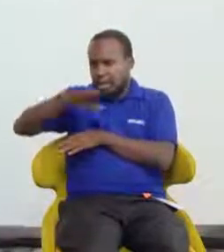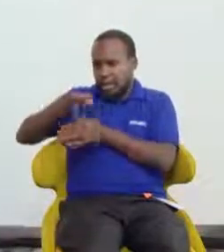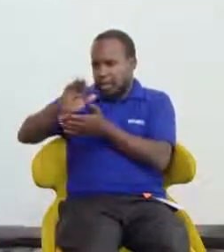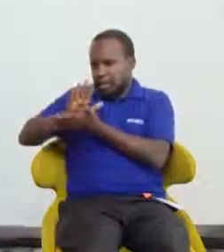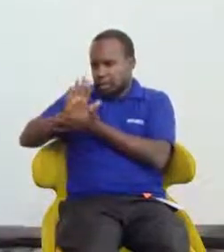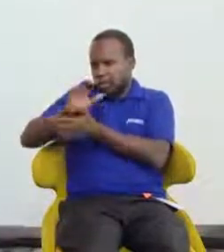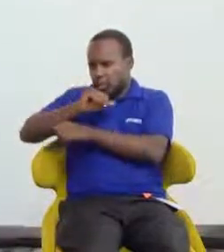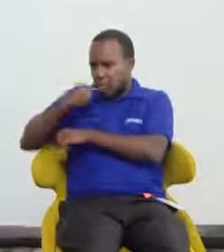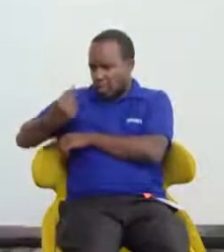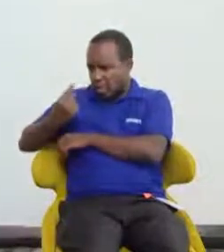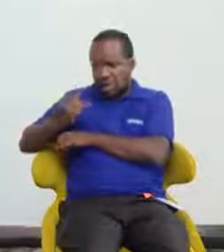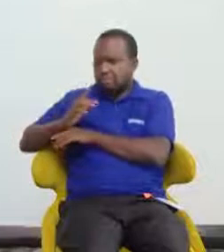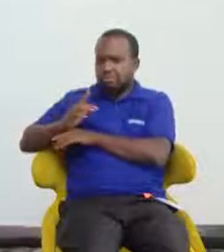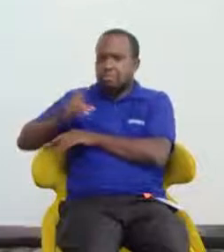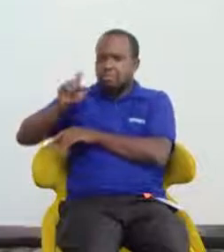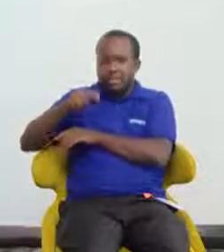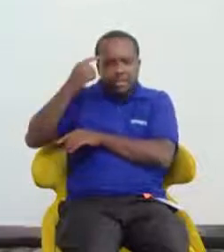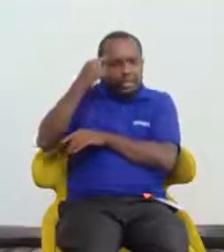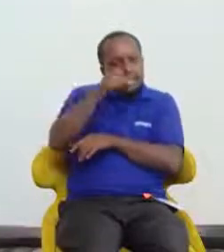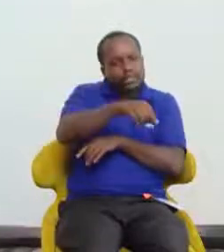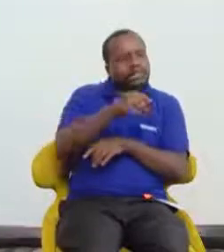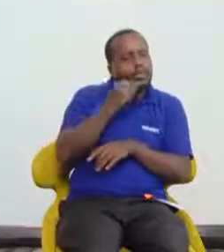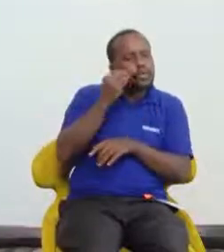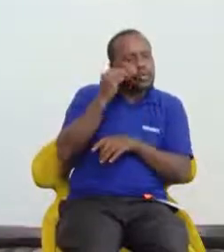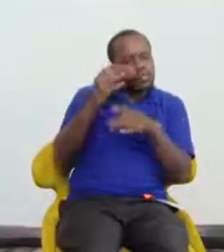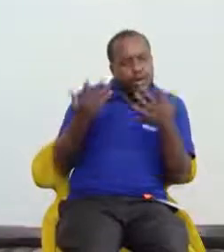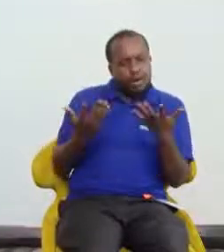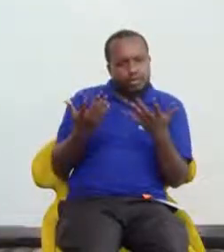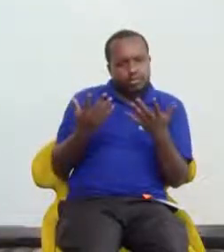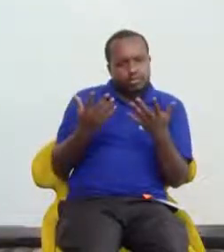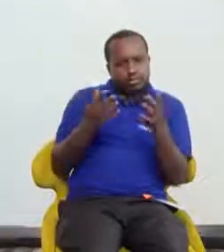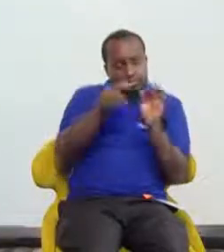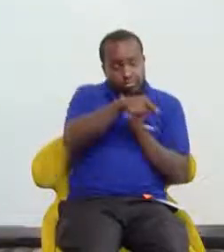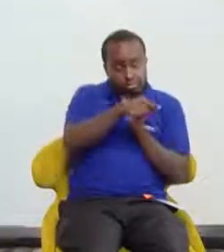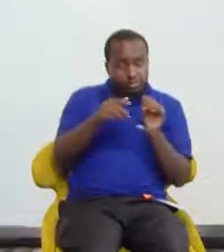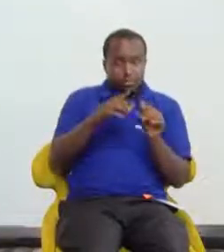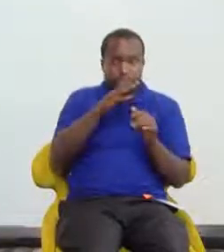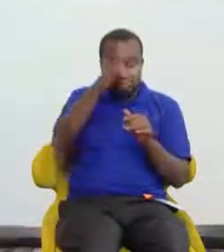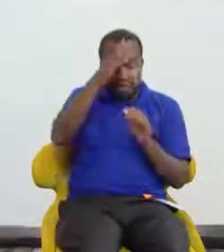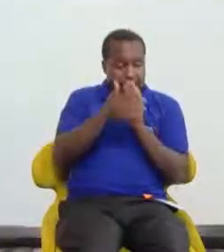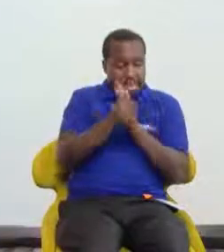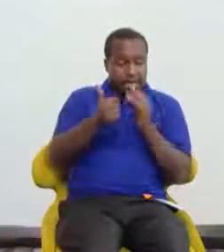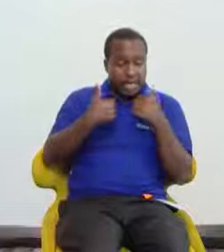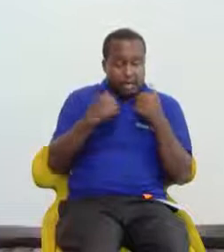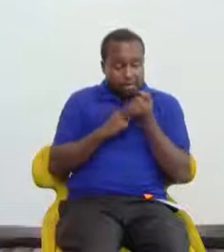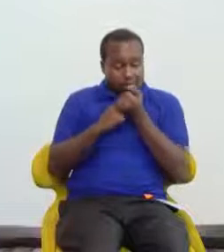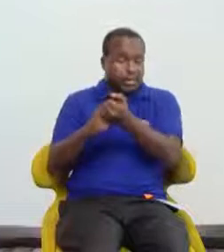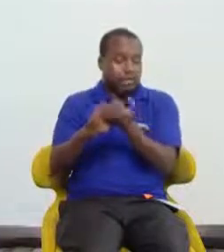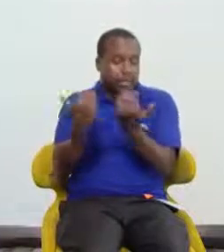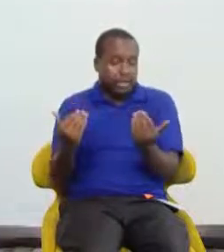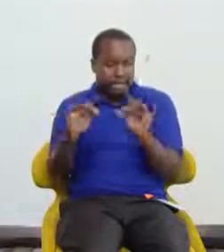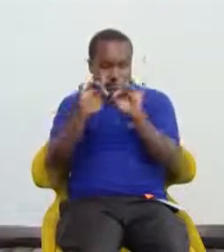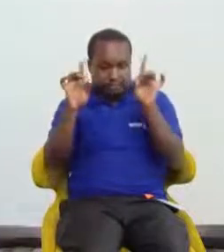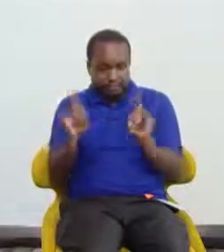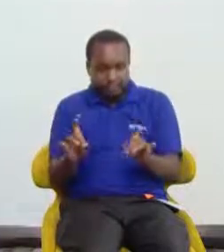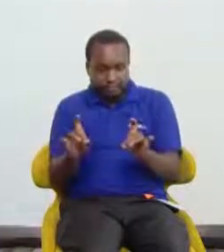you need to think about the software and where the child is coming from. Is the parent equipped with skills to support the child? At home, you're always